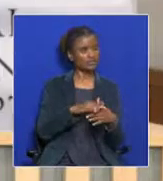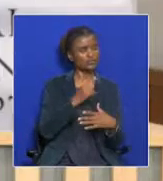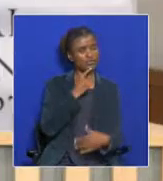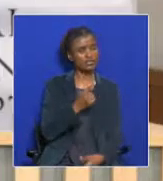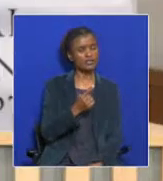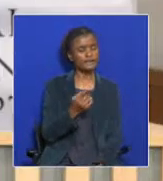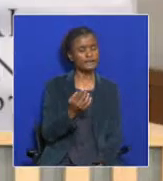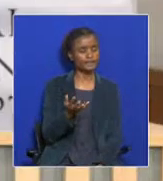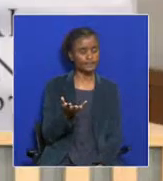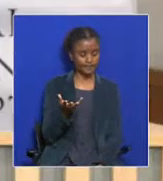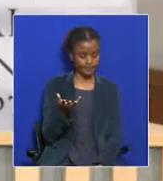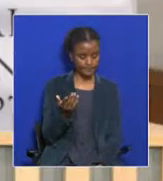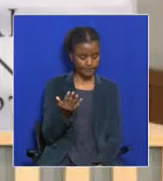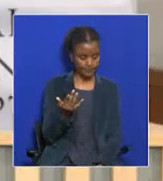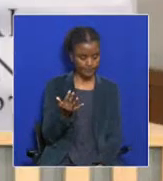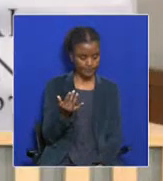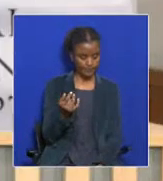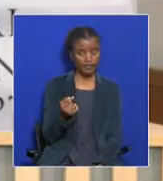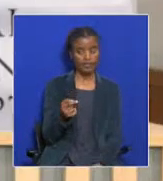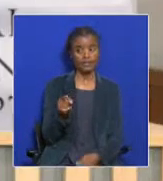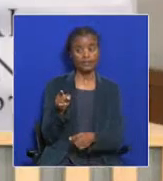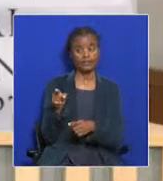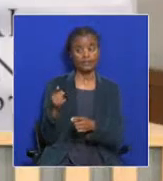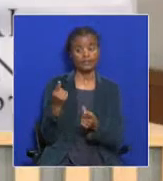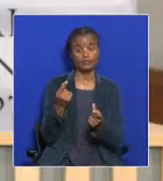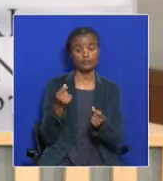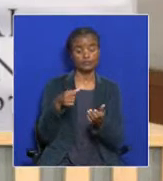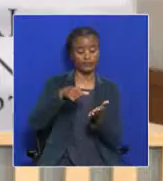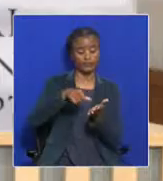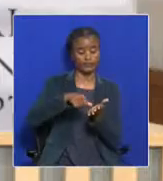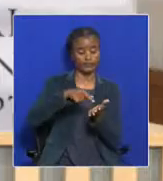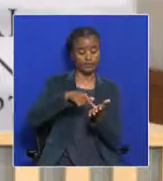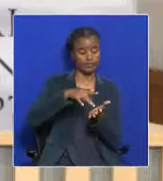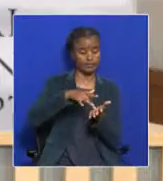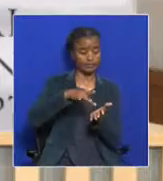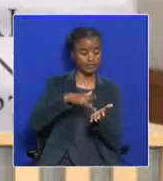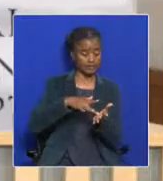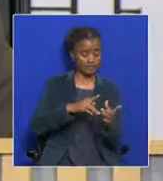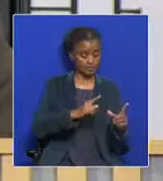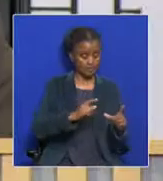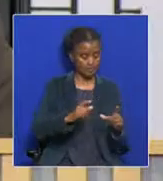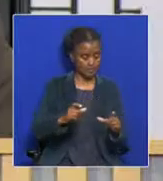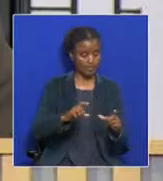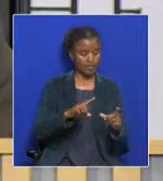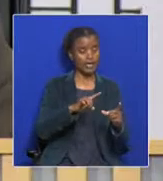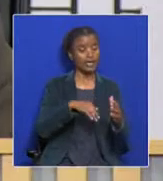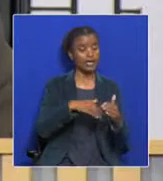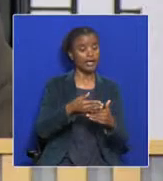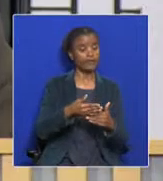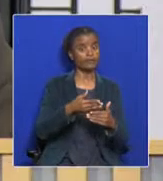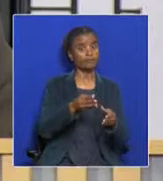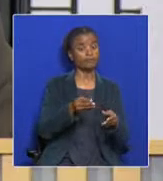they'll take fingerprints and all you ever get are pictures That is correct. of the scene.